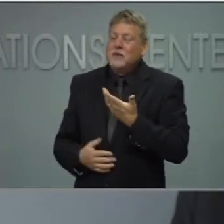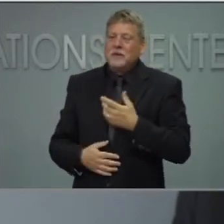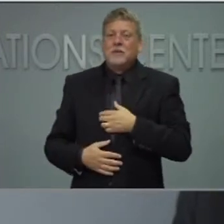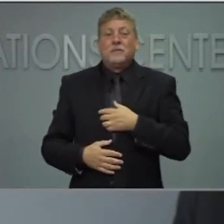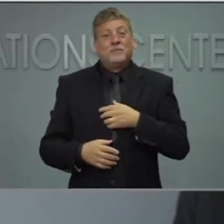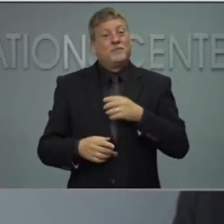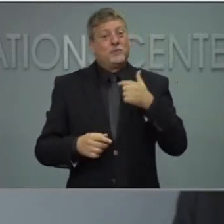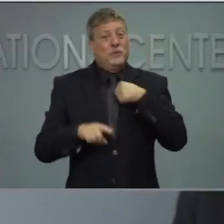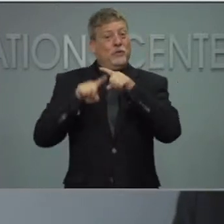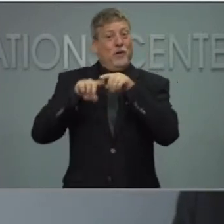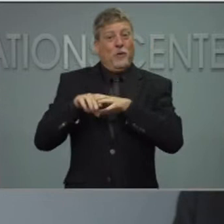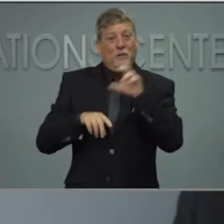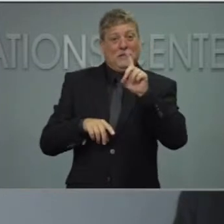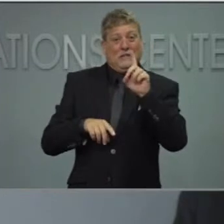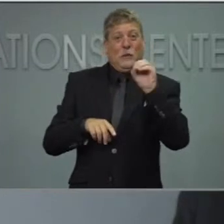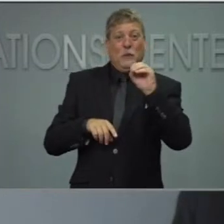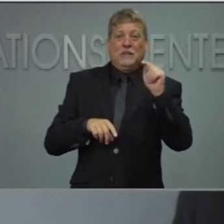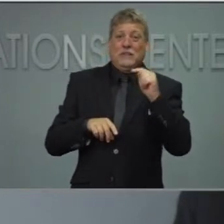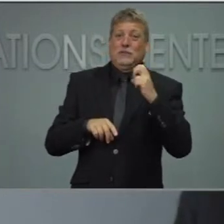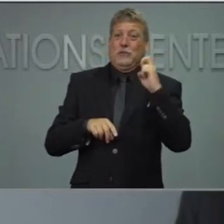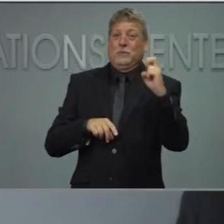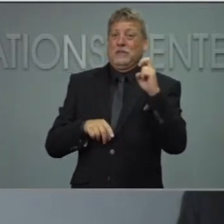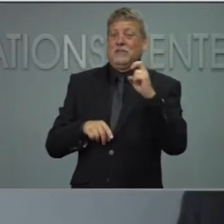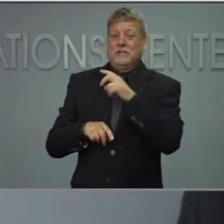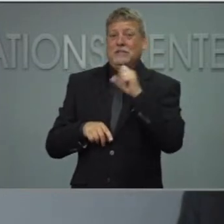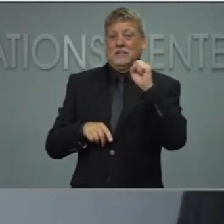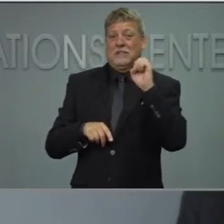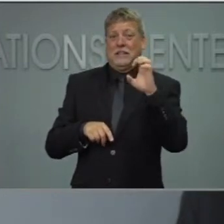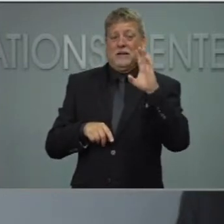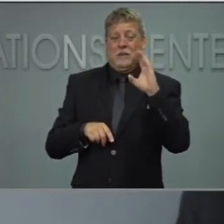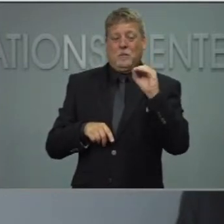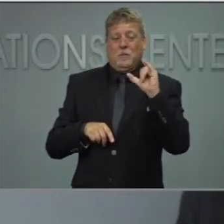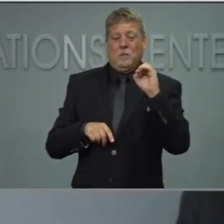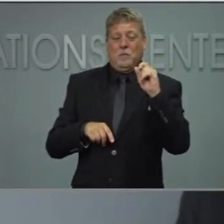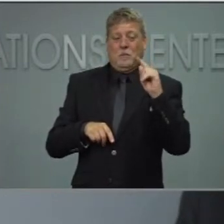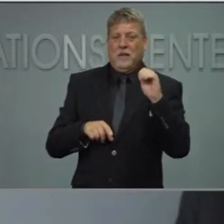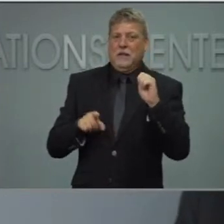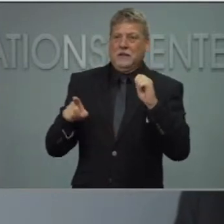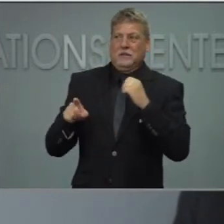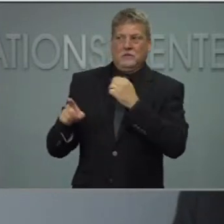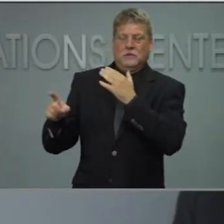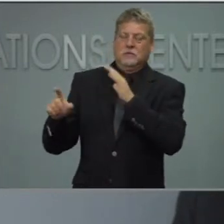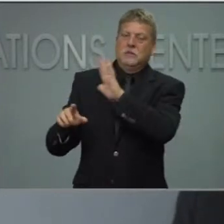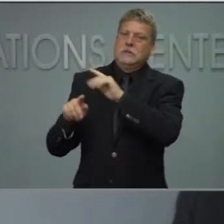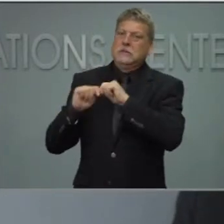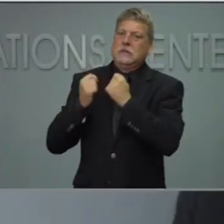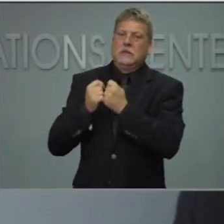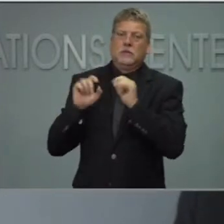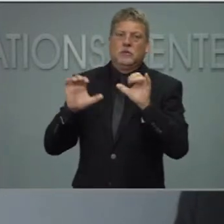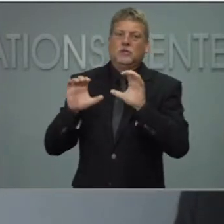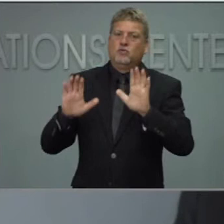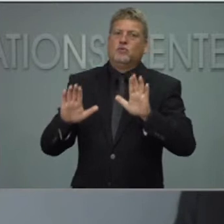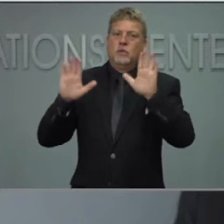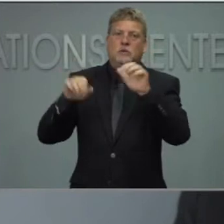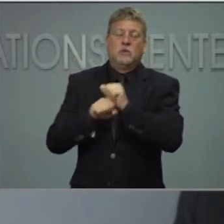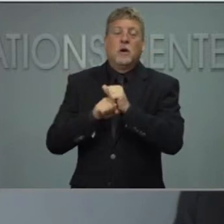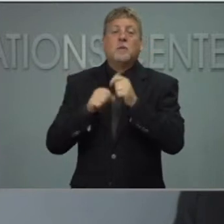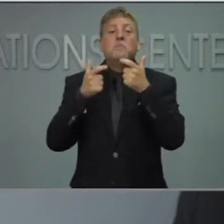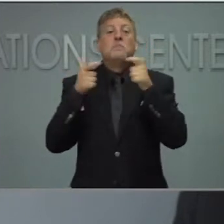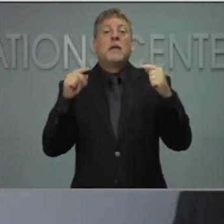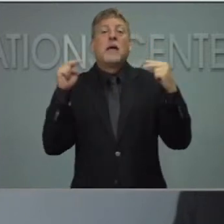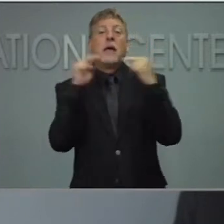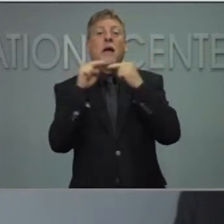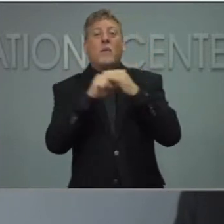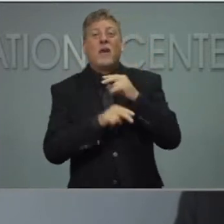job keeping our major interstates open. We do have all major interstates are open, so we do have some thoroughfares into those impacted